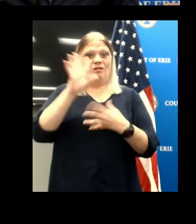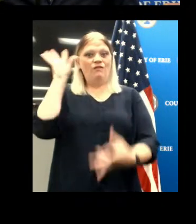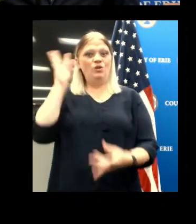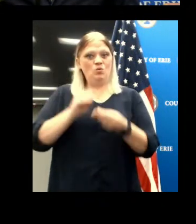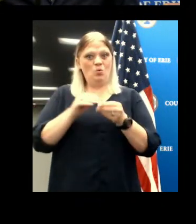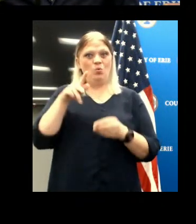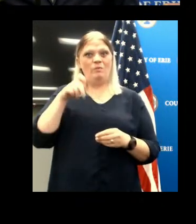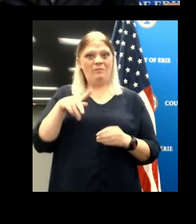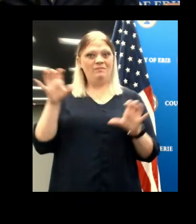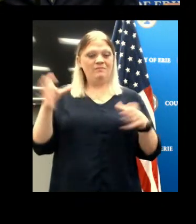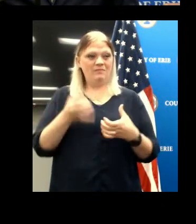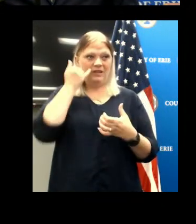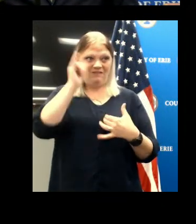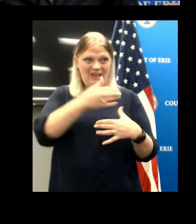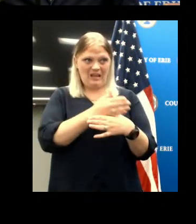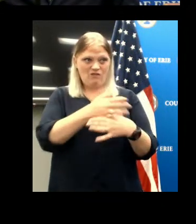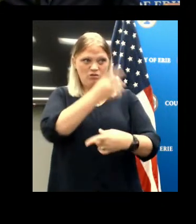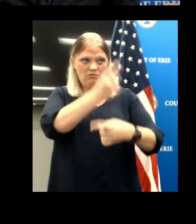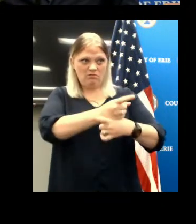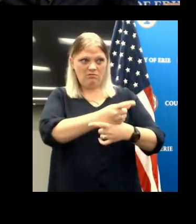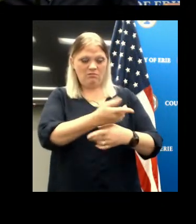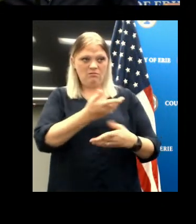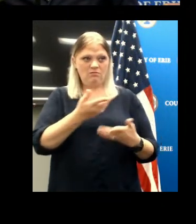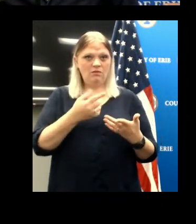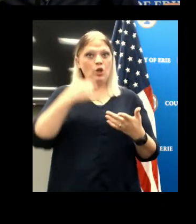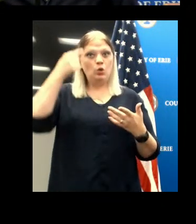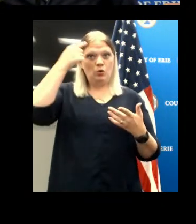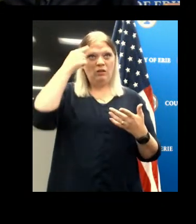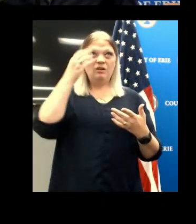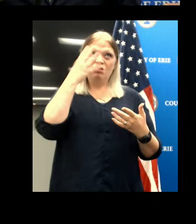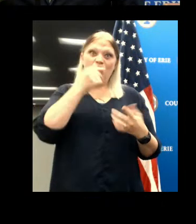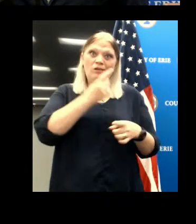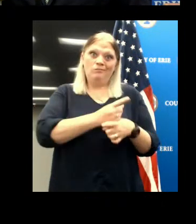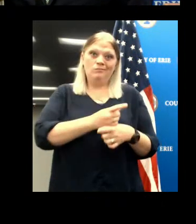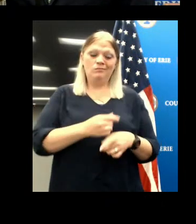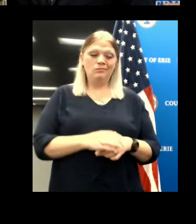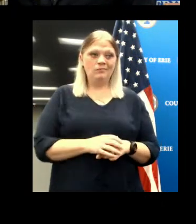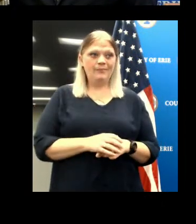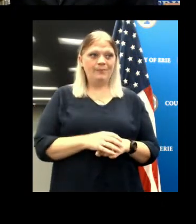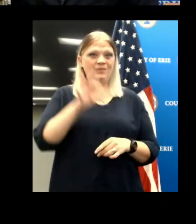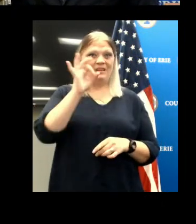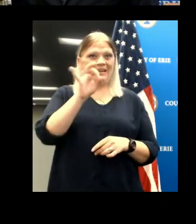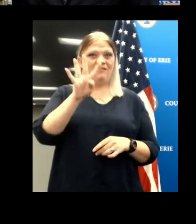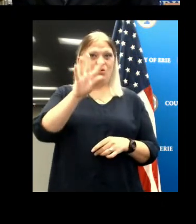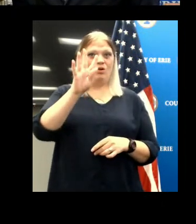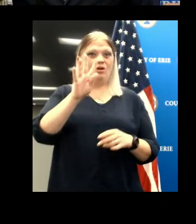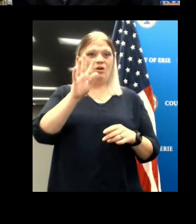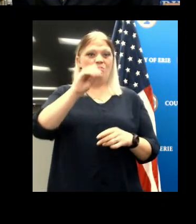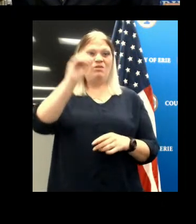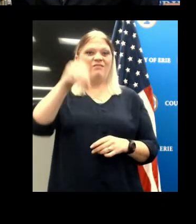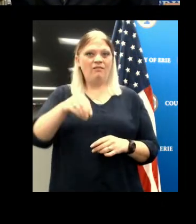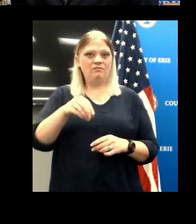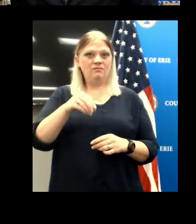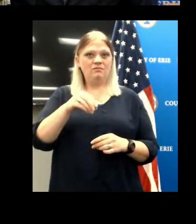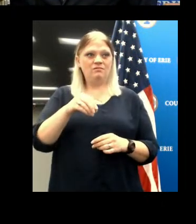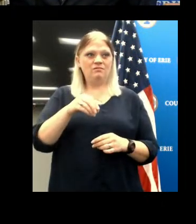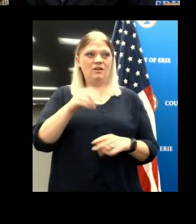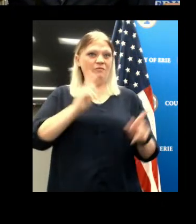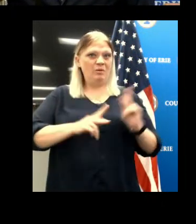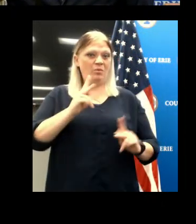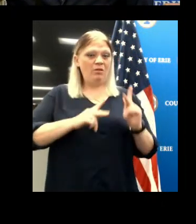population, if this average is correct, and we think it's pretty correct, 94% of the population has